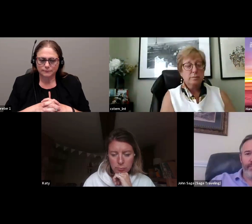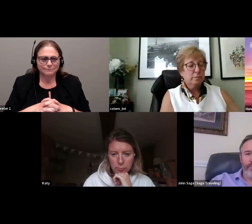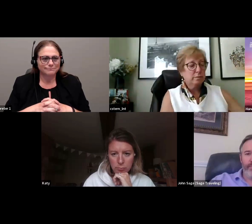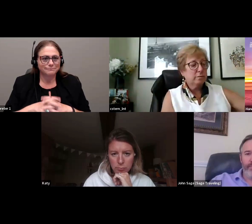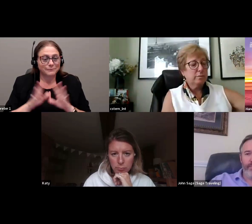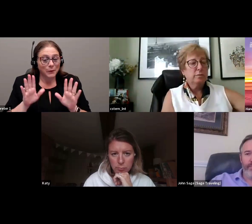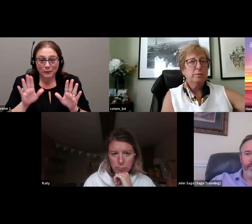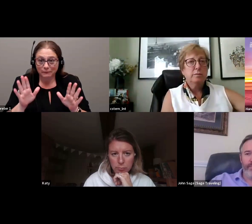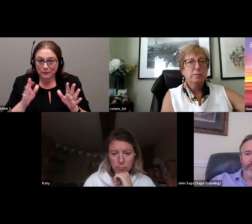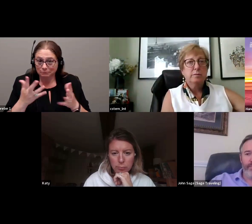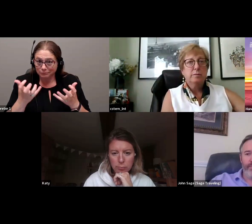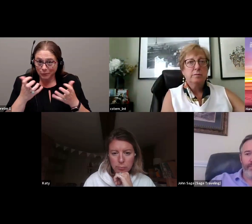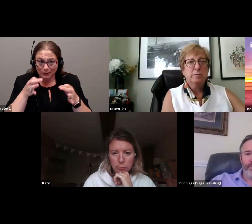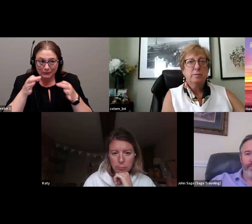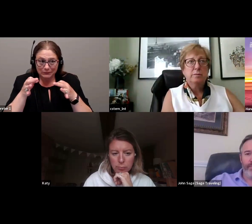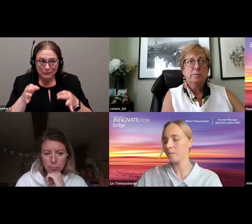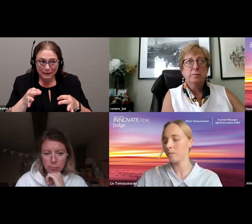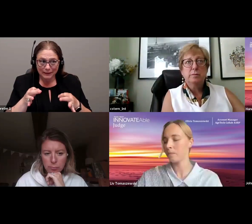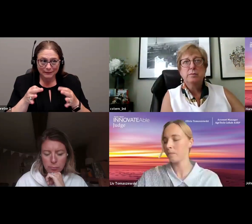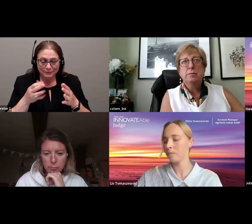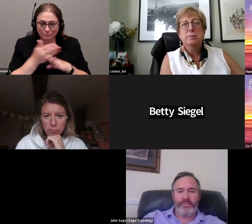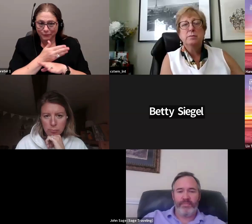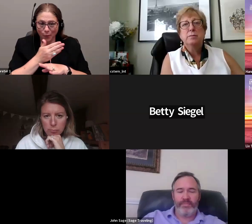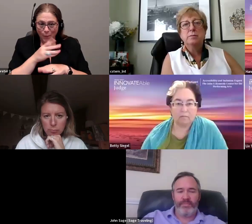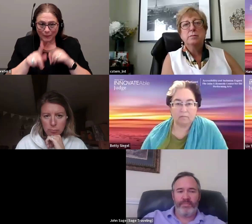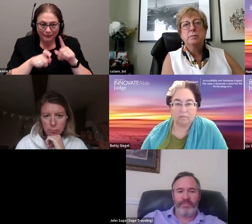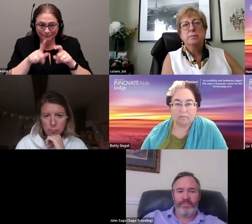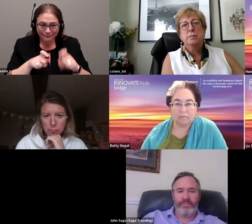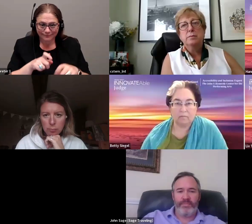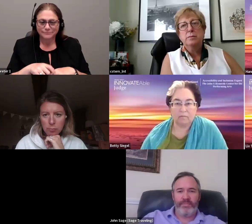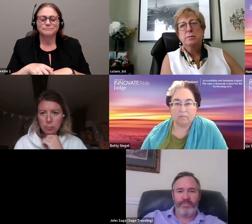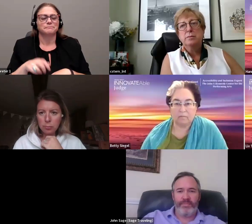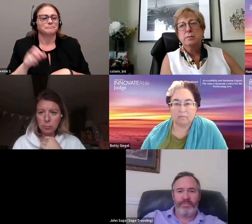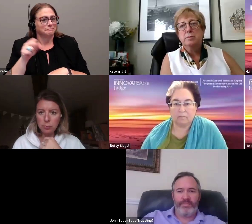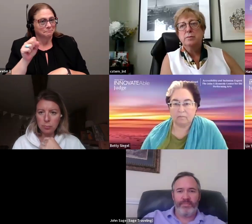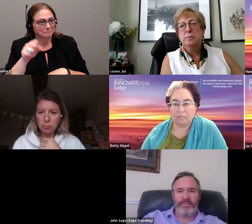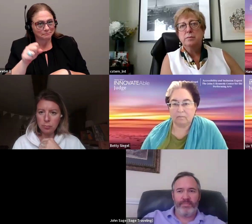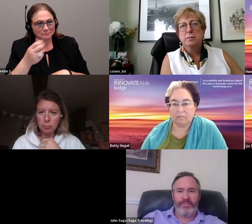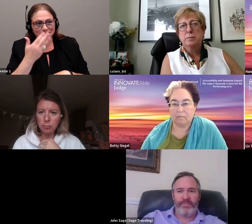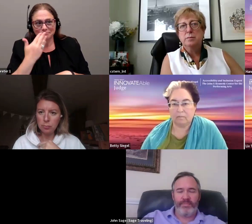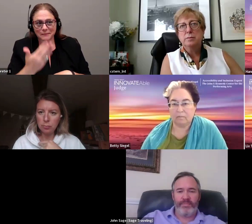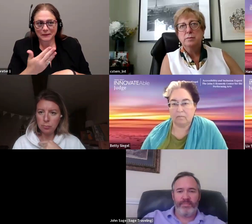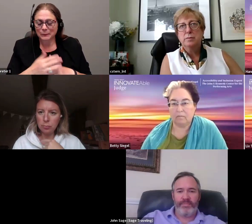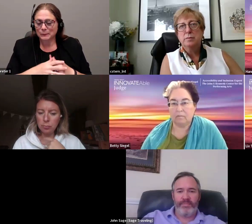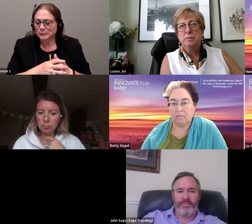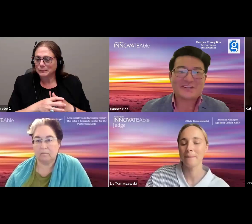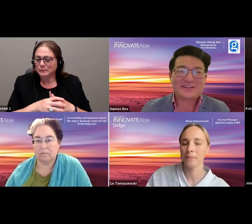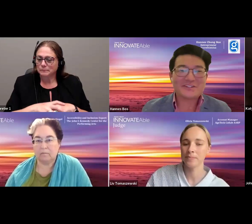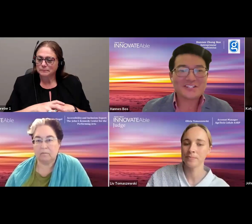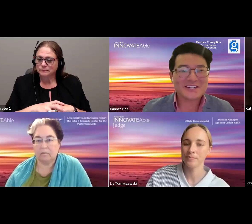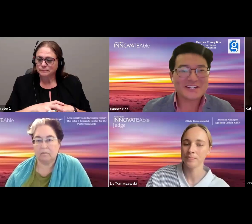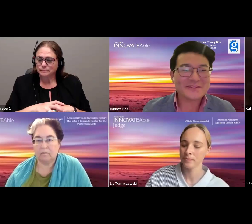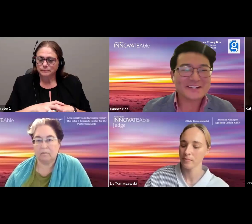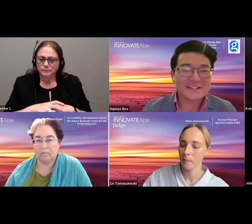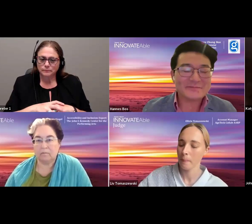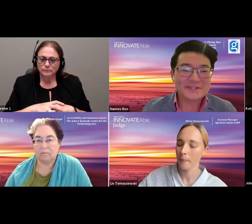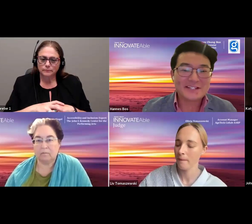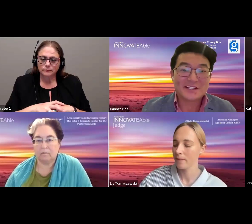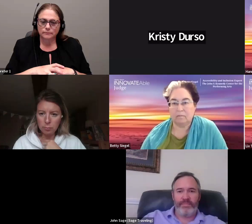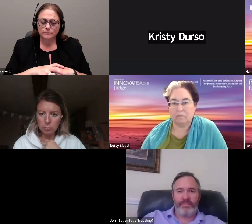Wonderful. Do you want to tell us a little bit more about it before the Q&A? Yes, thank you, Christy, and thank you for having us